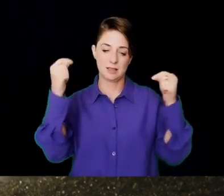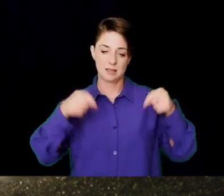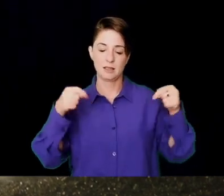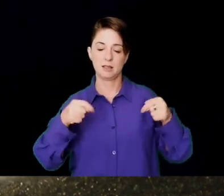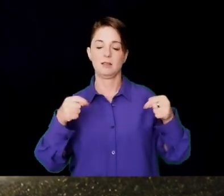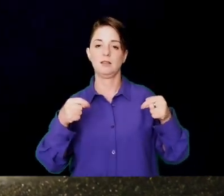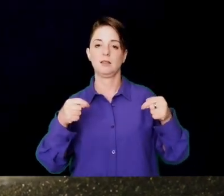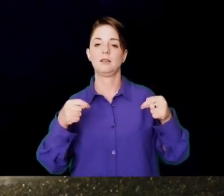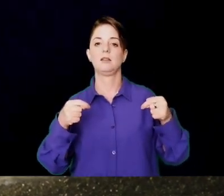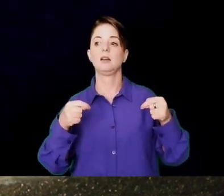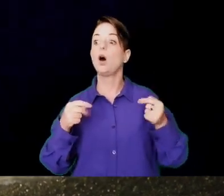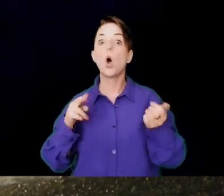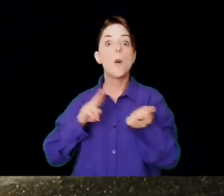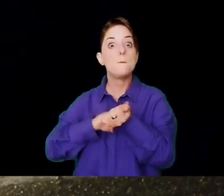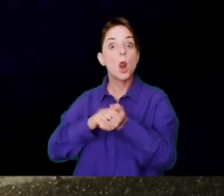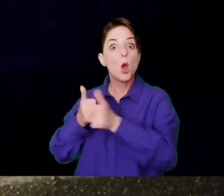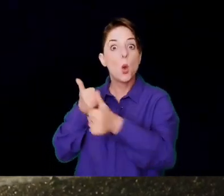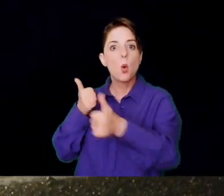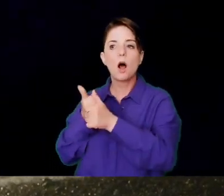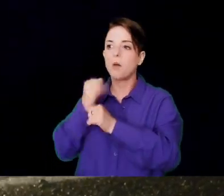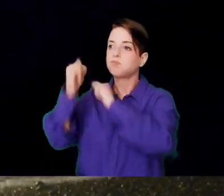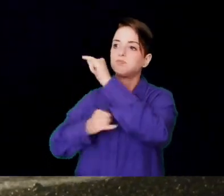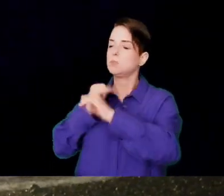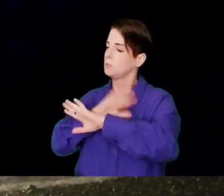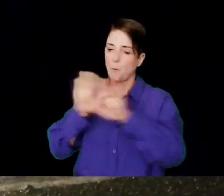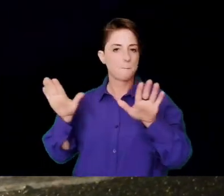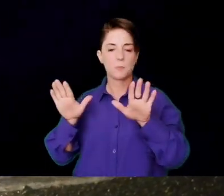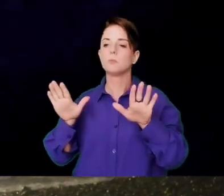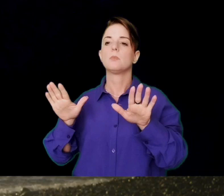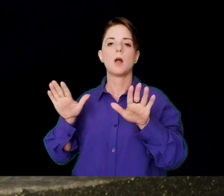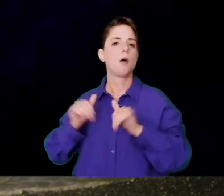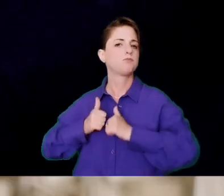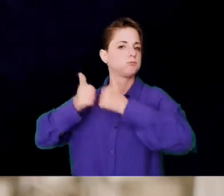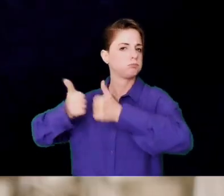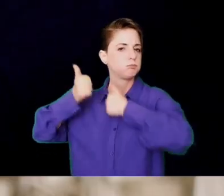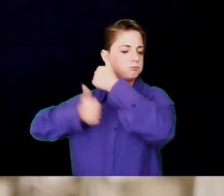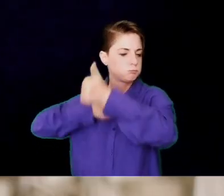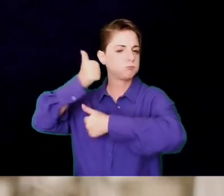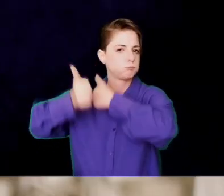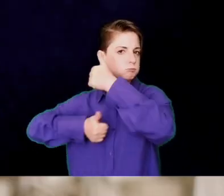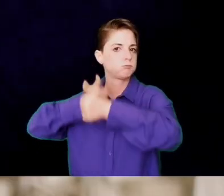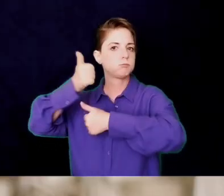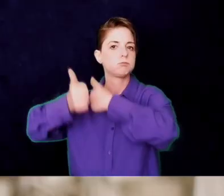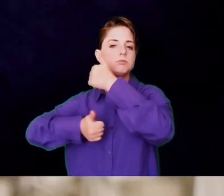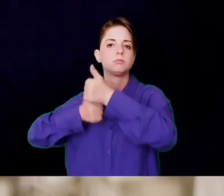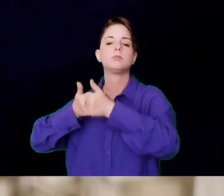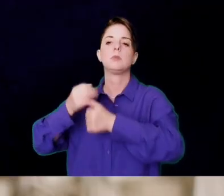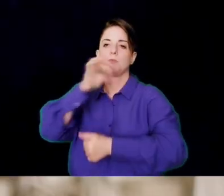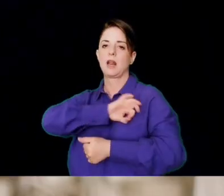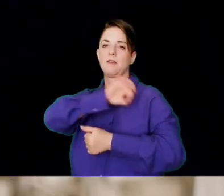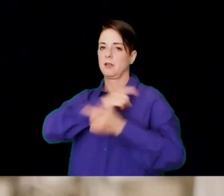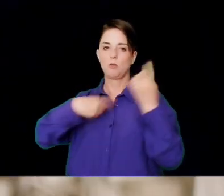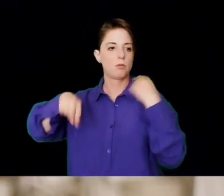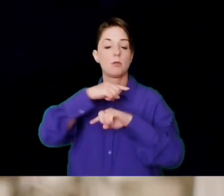things have been done. Blue I can't knock at all. They've only done good for us, and I don't see no reason why it's going to